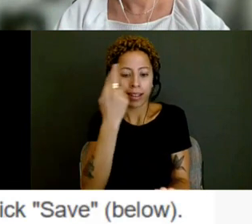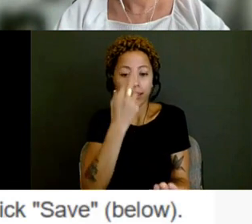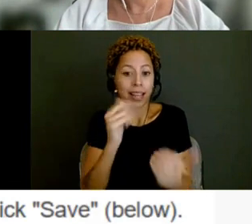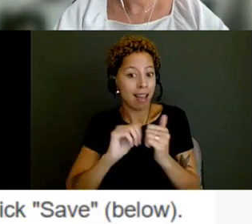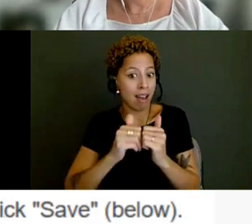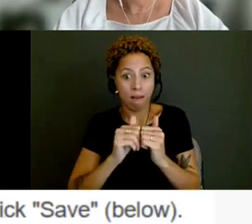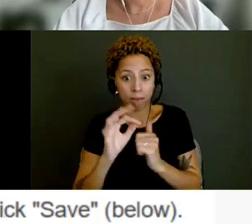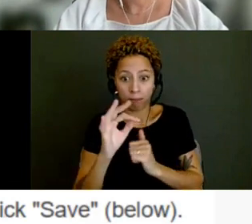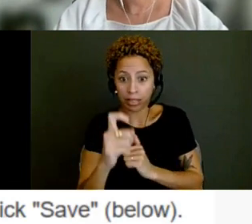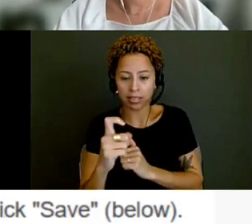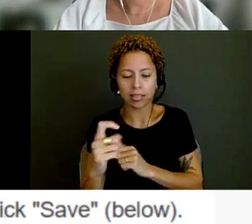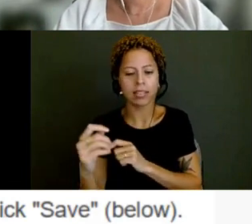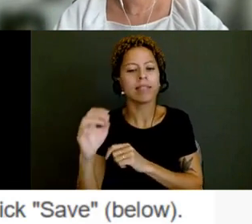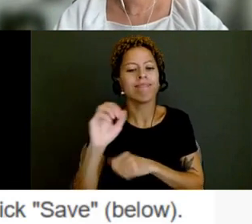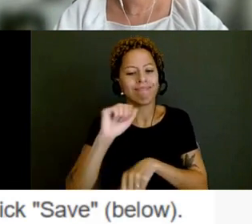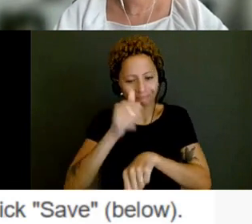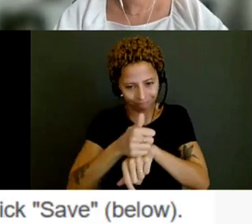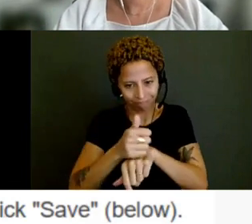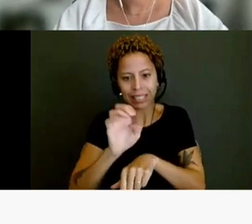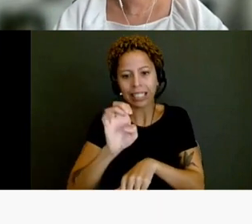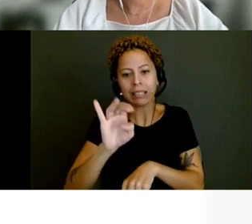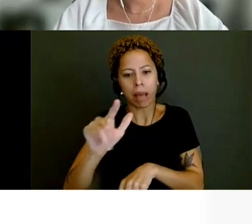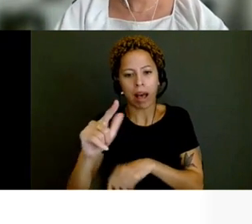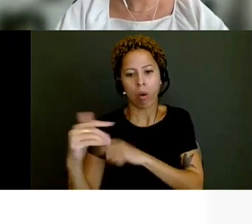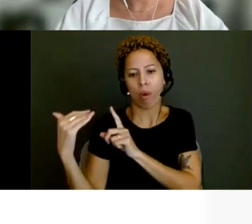fix. Next slide, please.